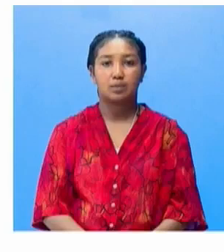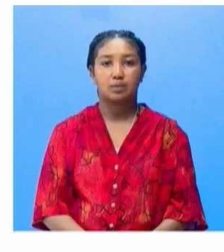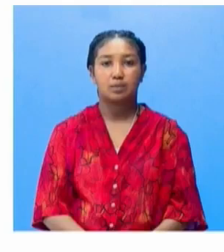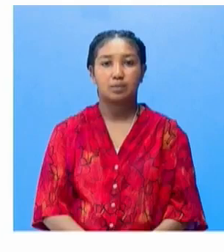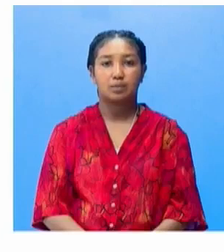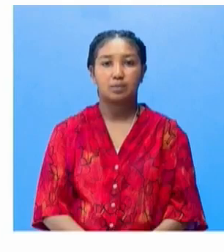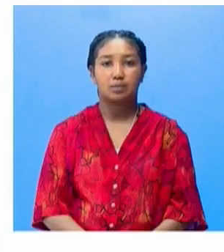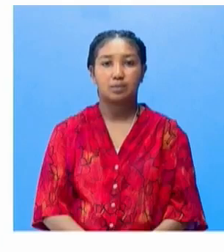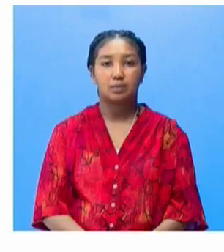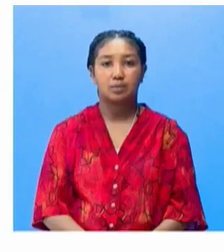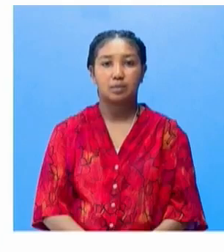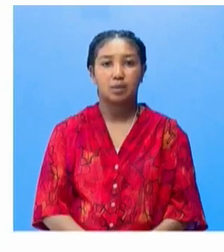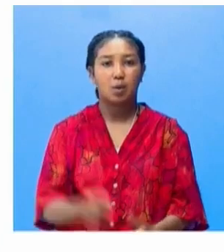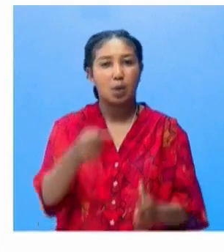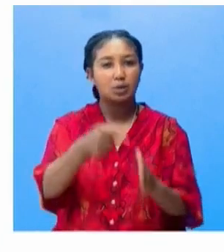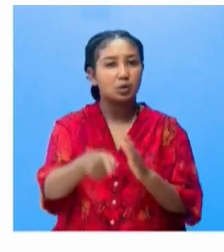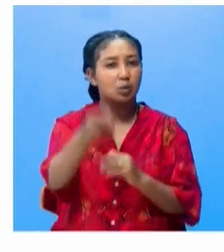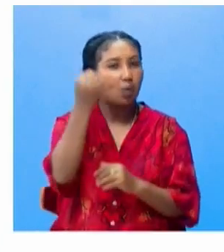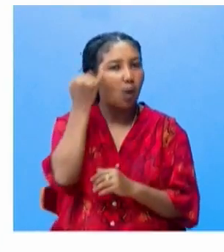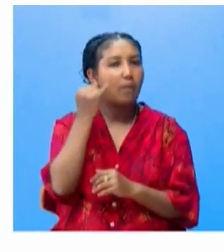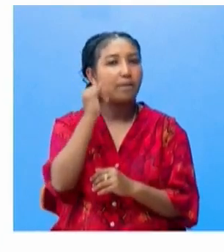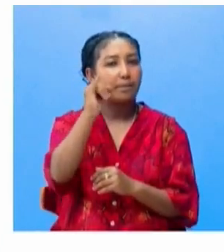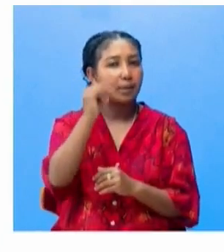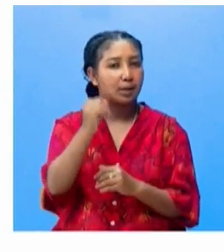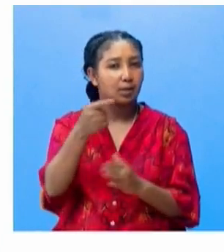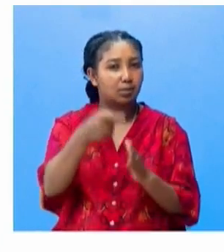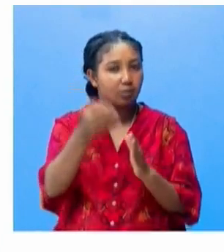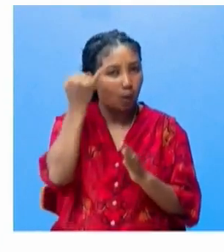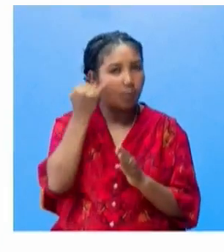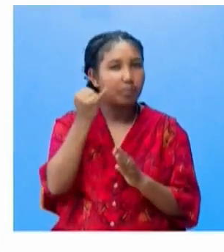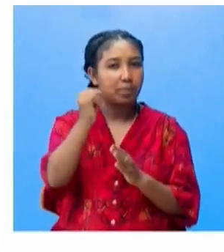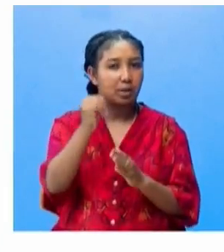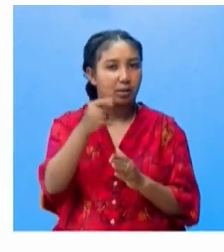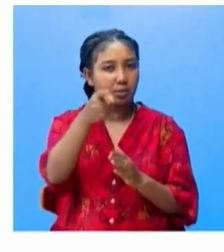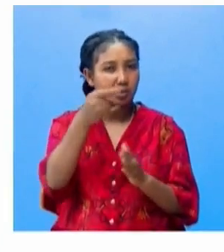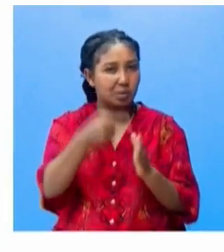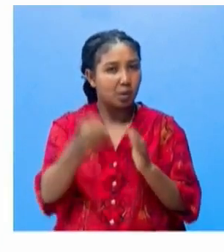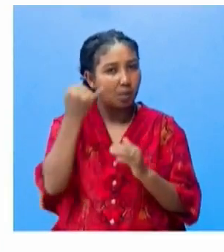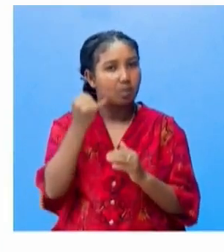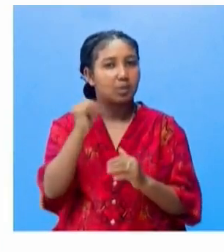What is your opinion? What is your